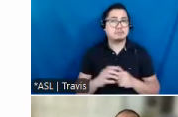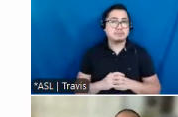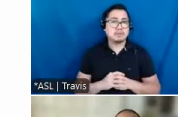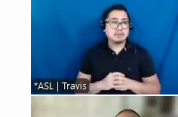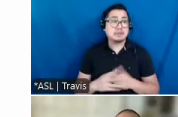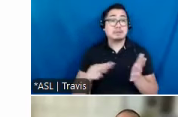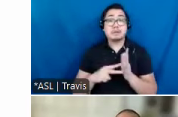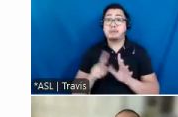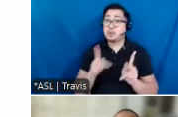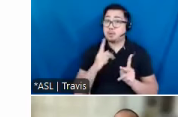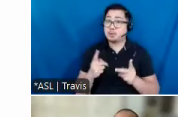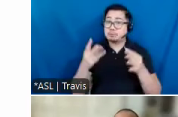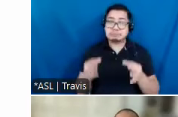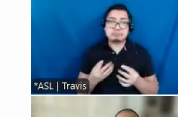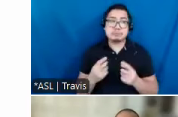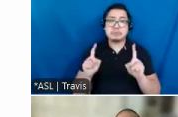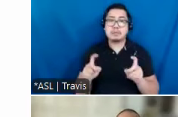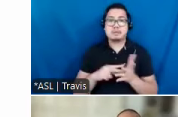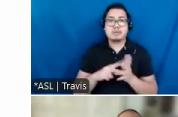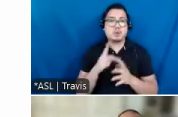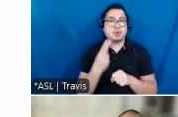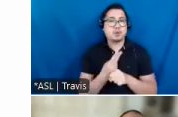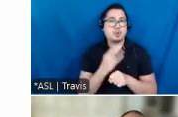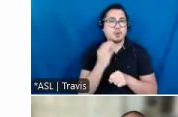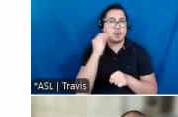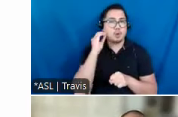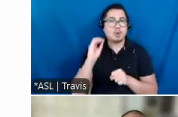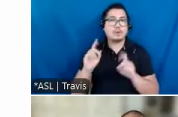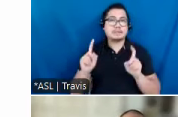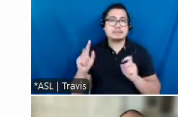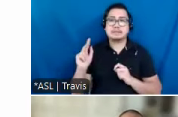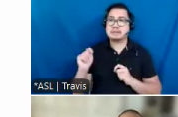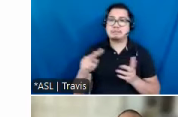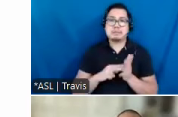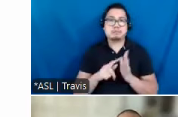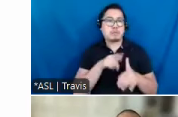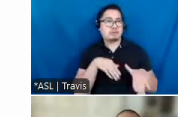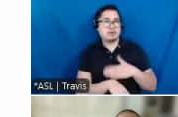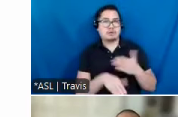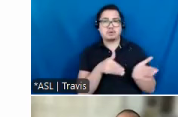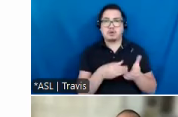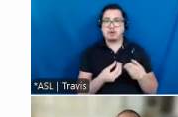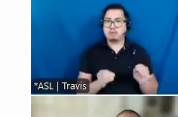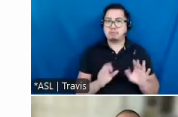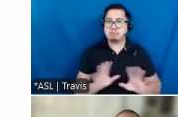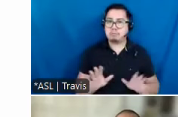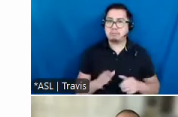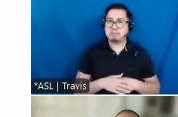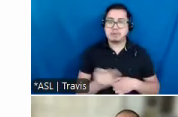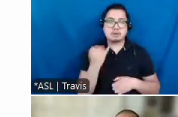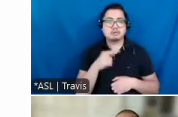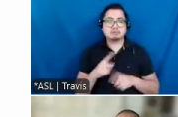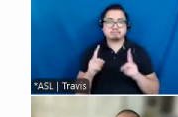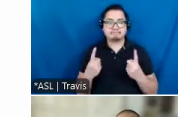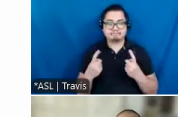who choose to test, they'll use a home test kit to avoid having to go to a doctor's office. And if they test positive,